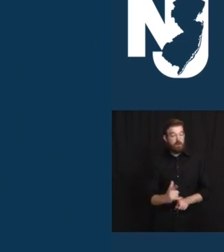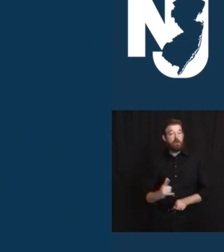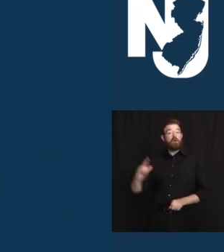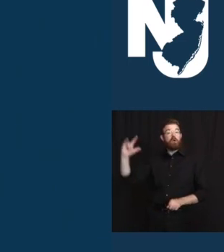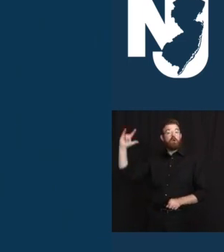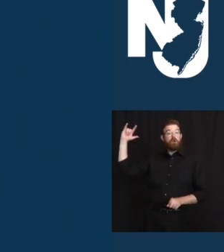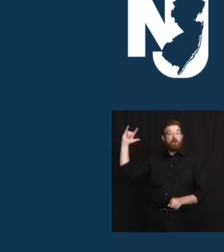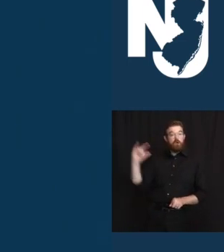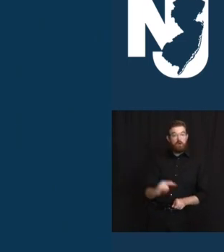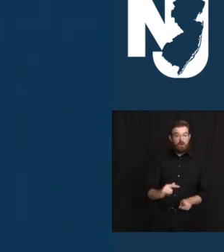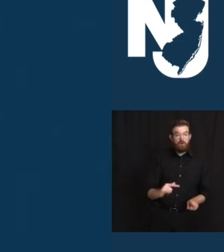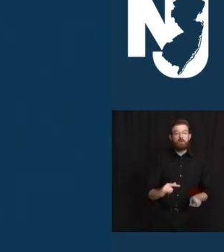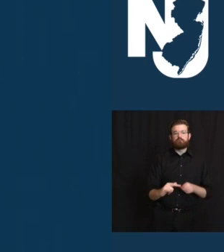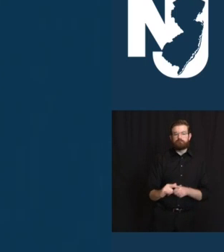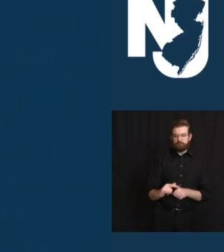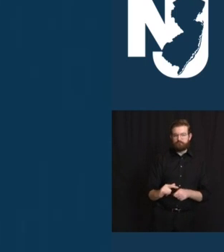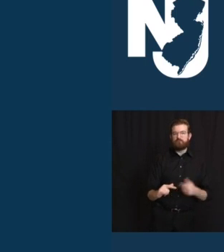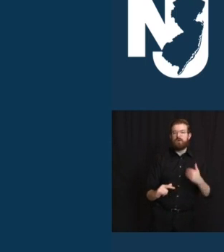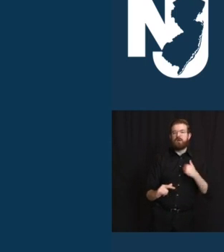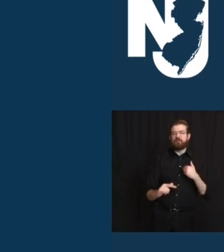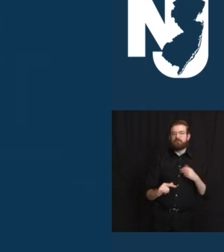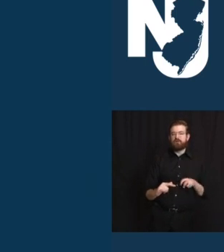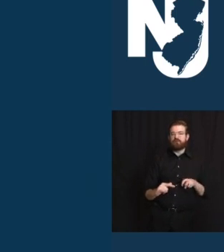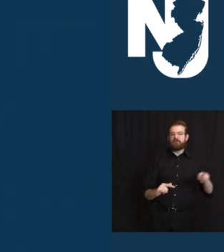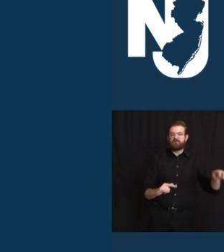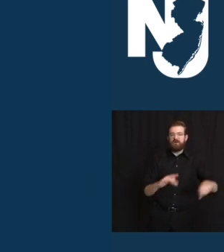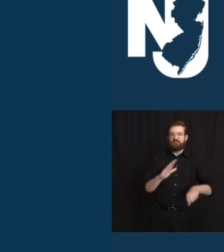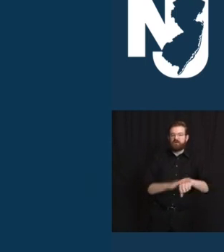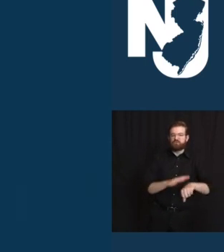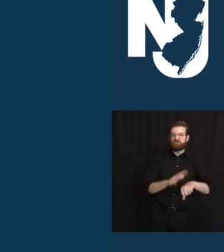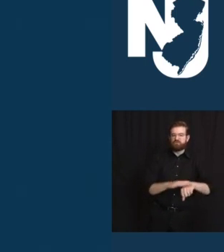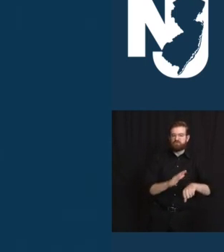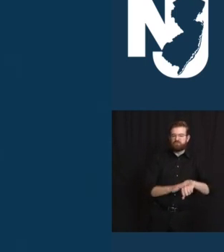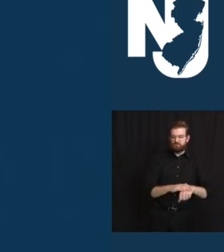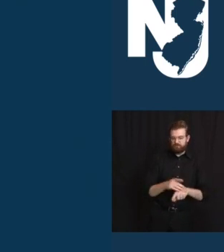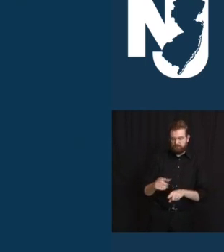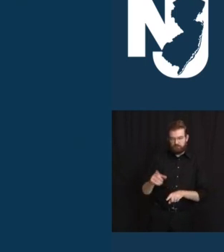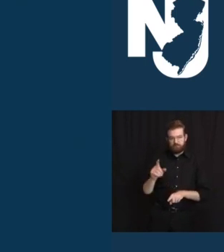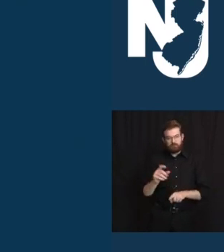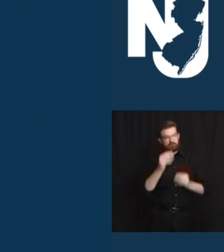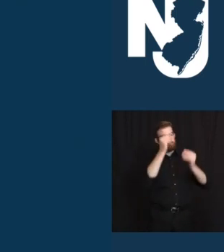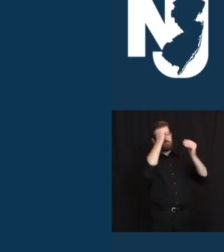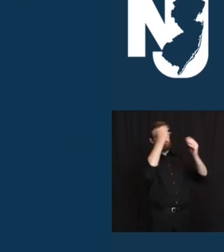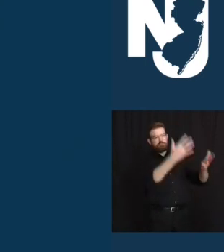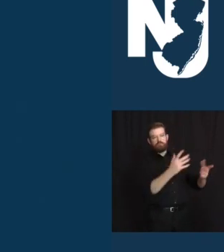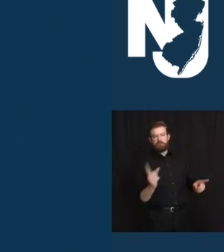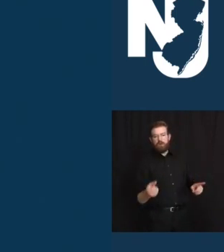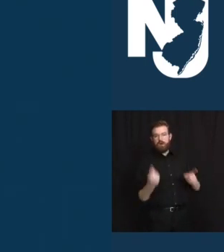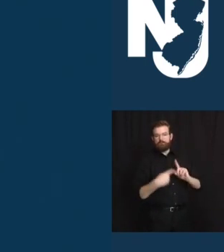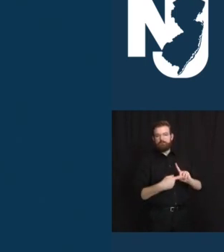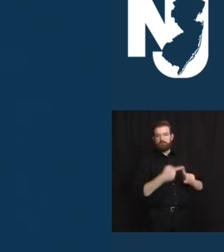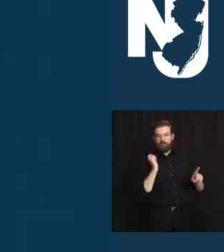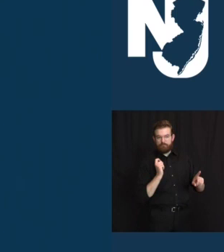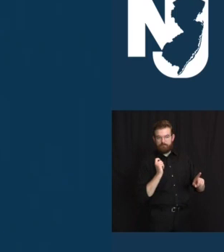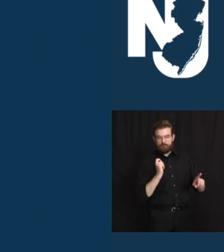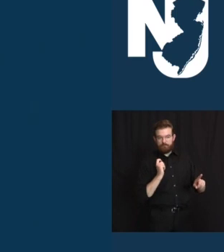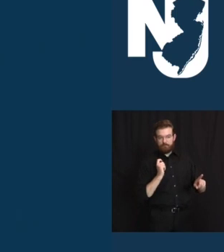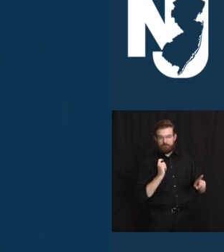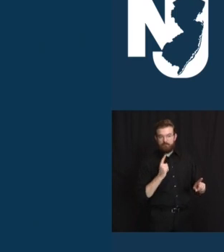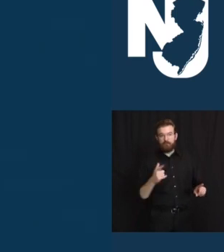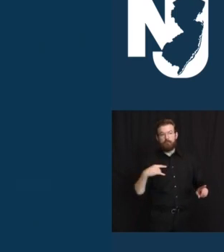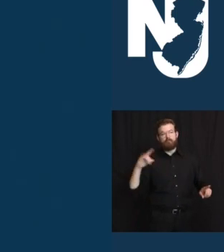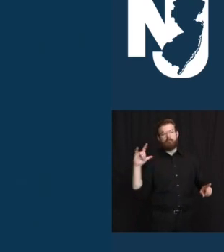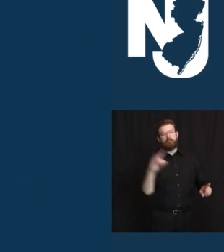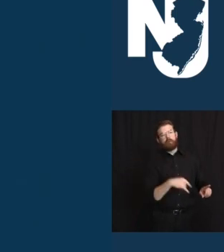advisory on impacted states and the survey at the point of departure and in flight while en route to